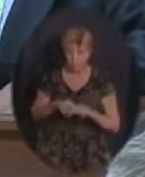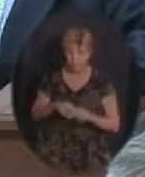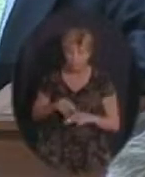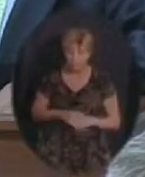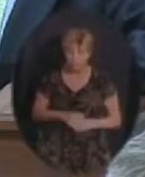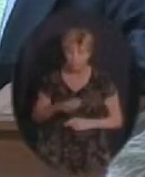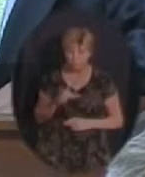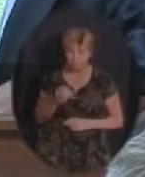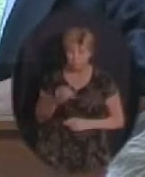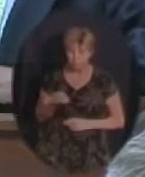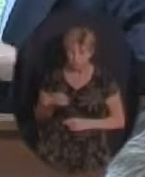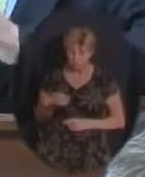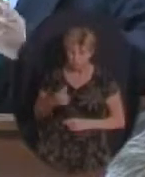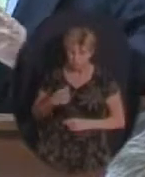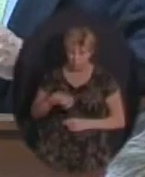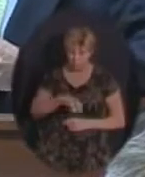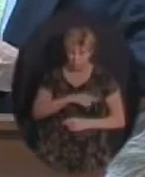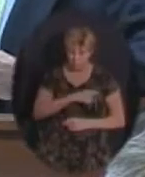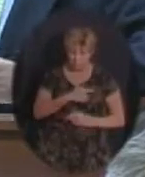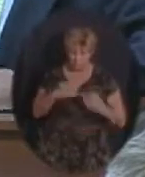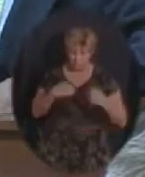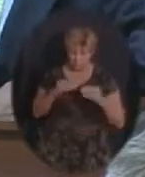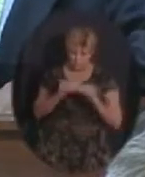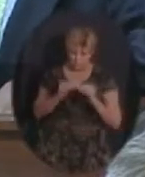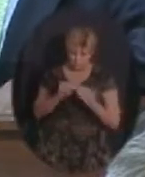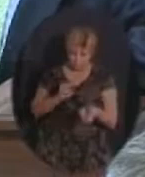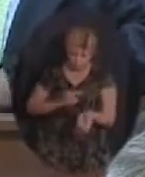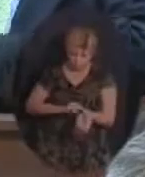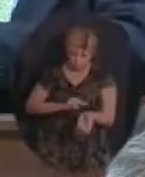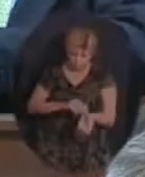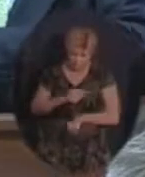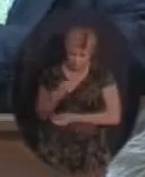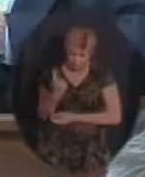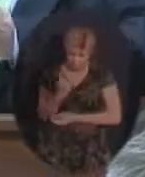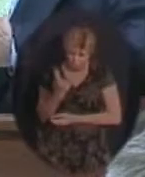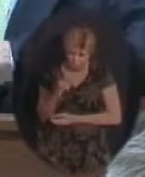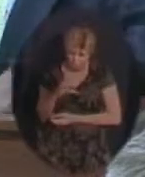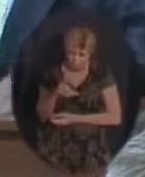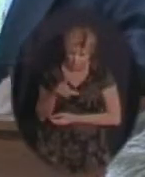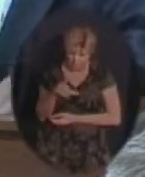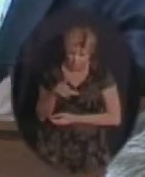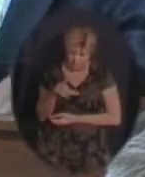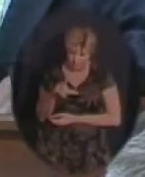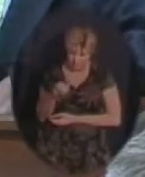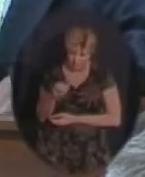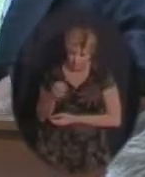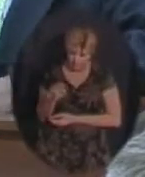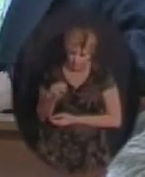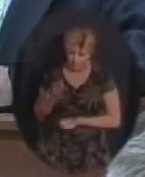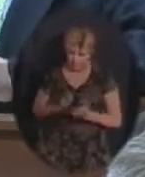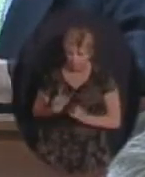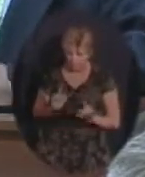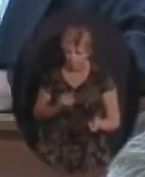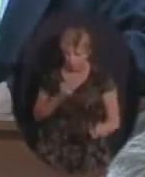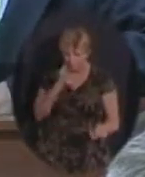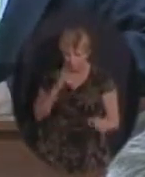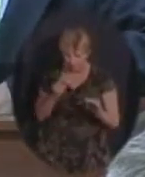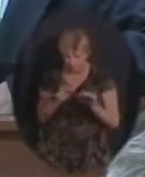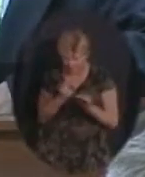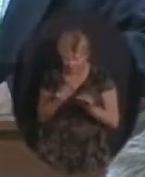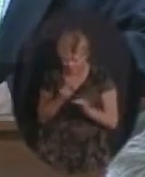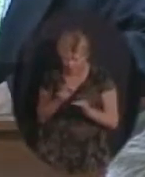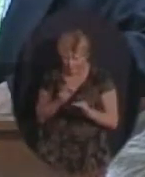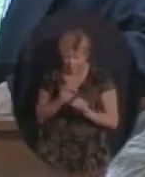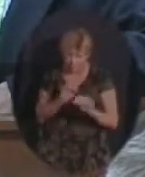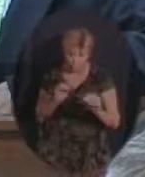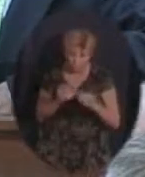since we have more what we call medical-only claims, people go get maybe a stitch or a look at the doctor, there's no lost time